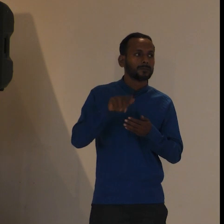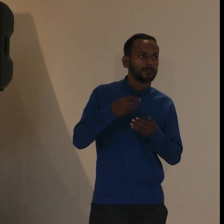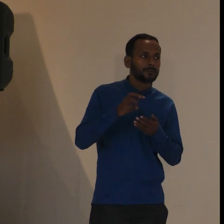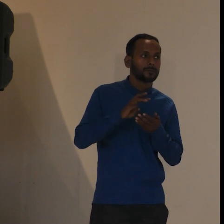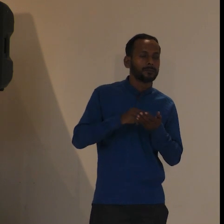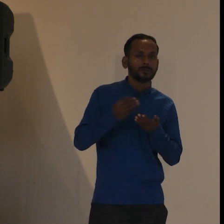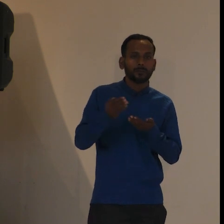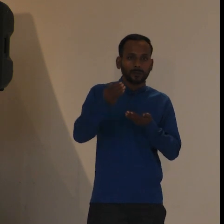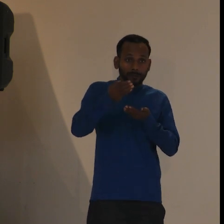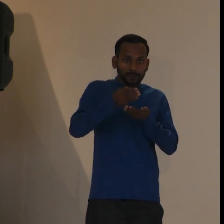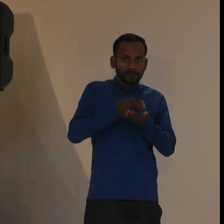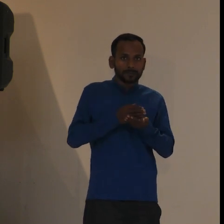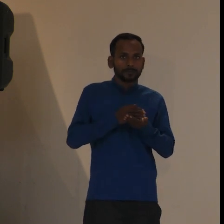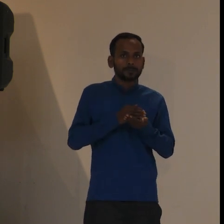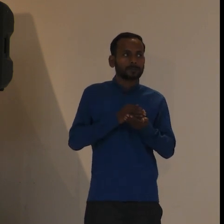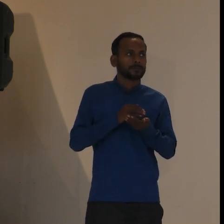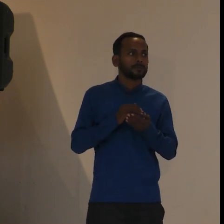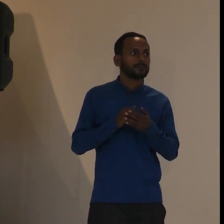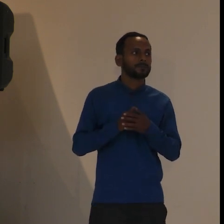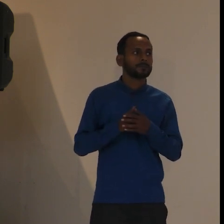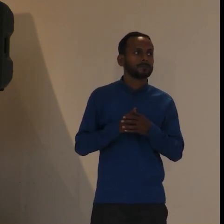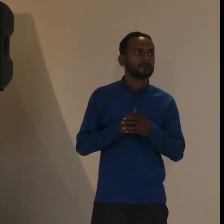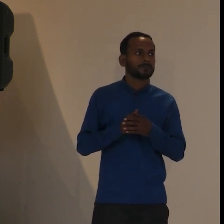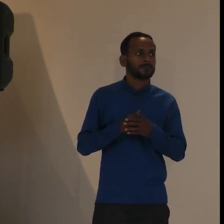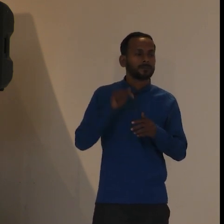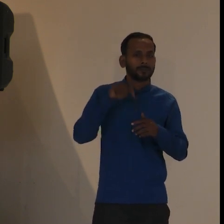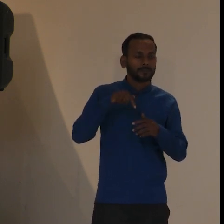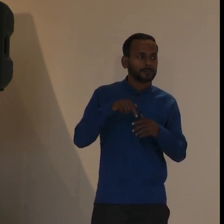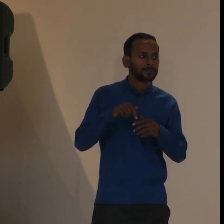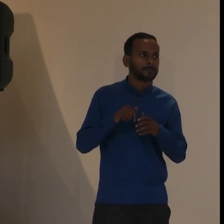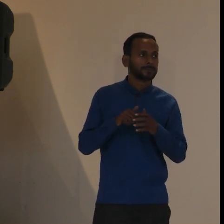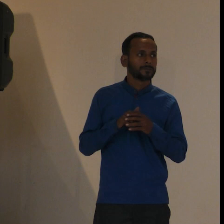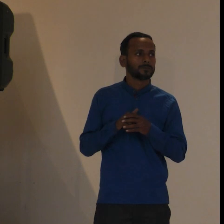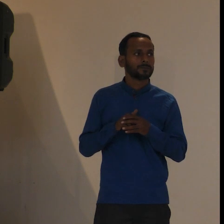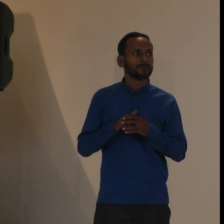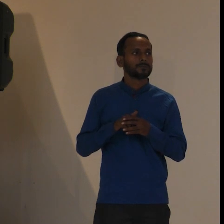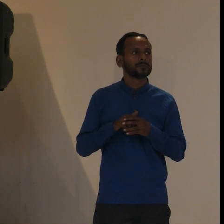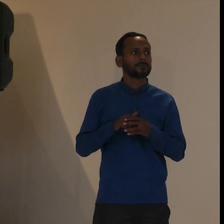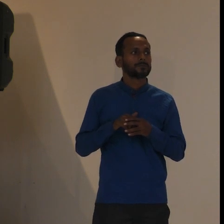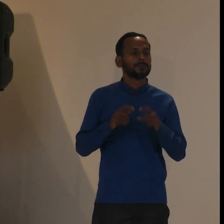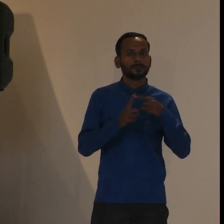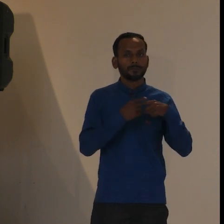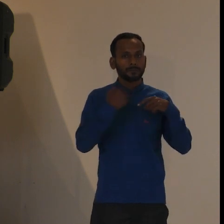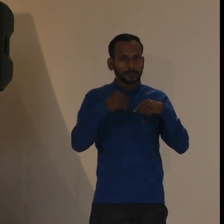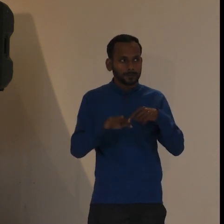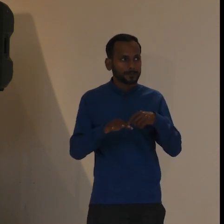exactly it was made, even the donor was unable to provide that information to us. We actually have an interview with him. Yeah.